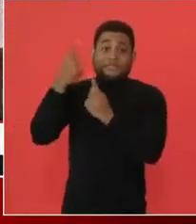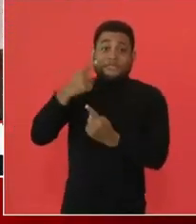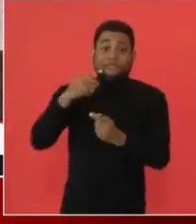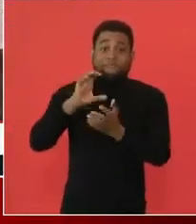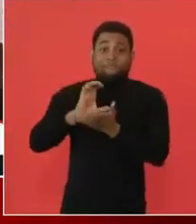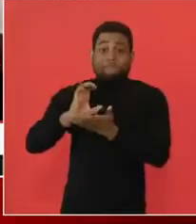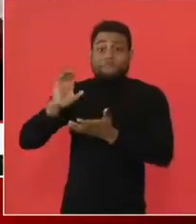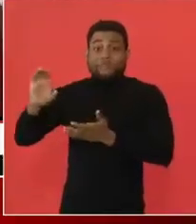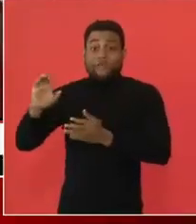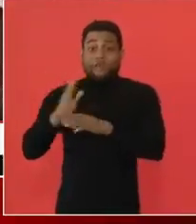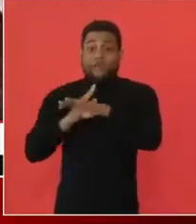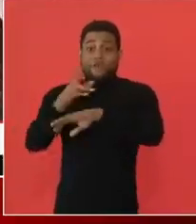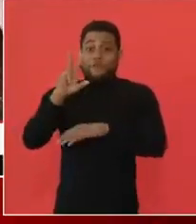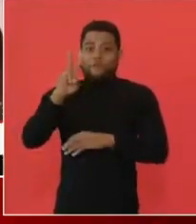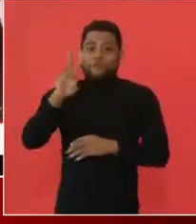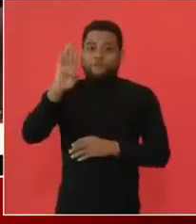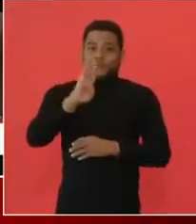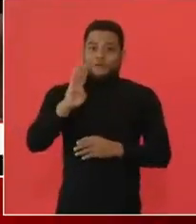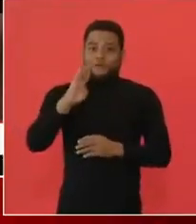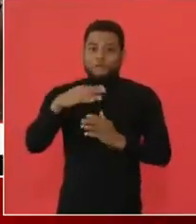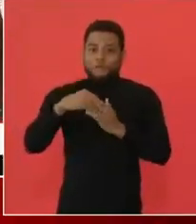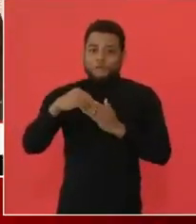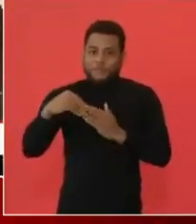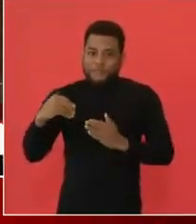Give yourselves a round of applause.